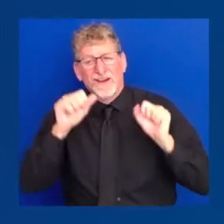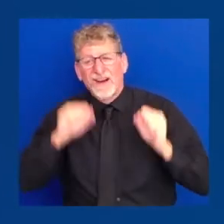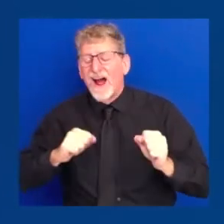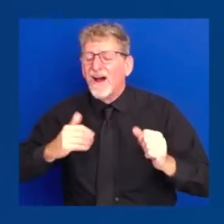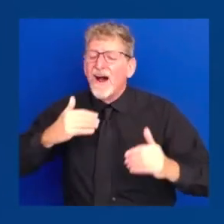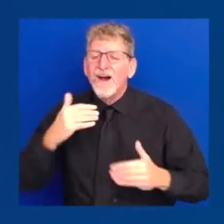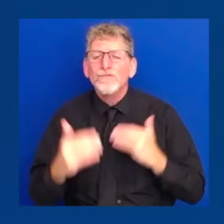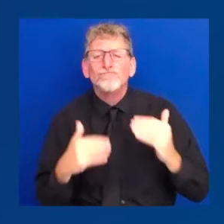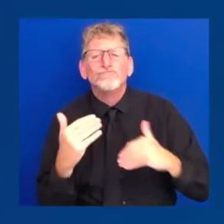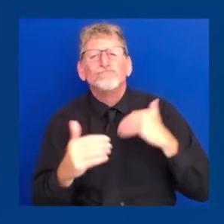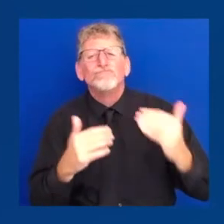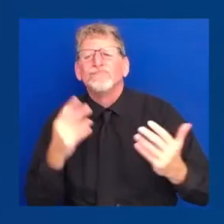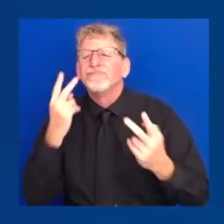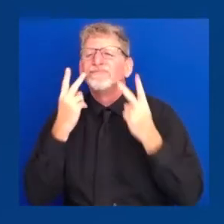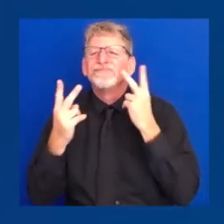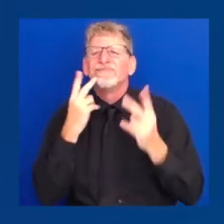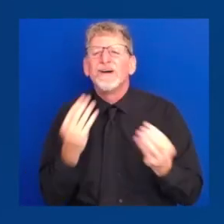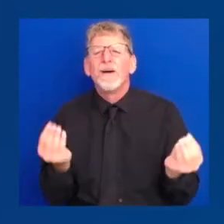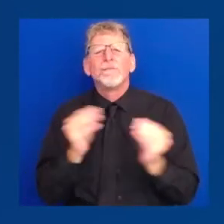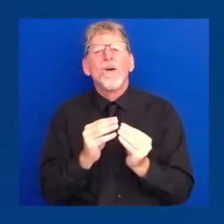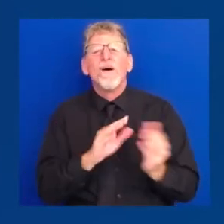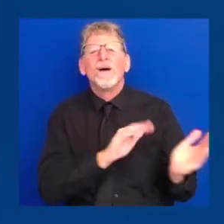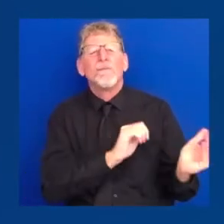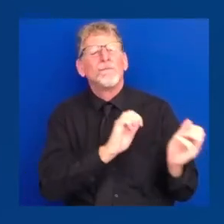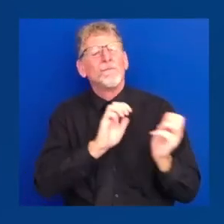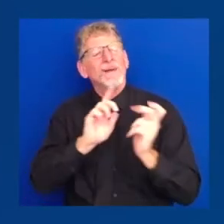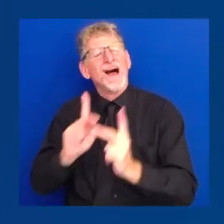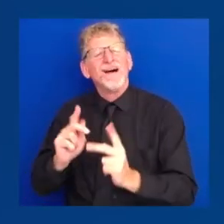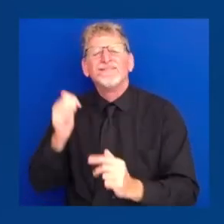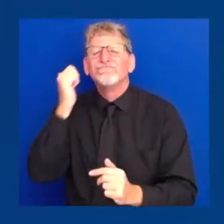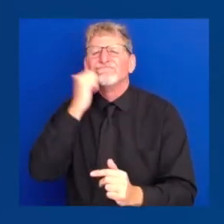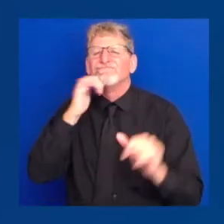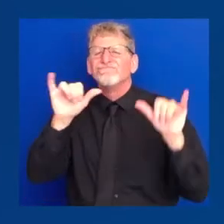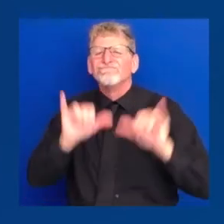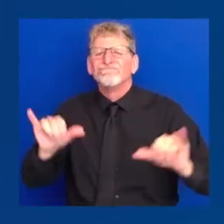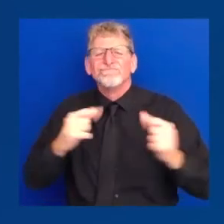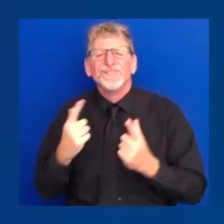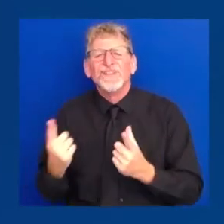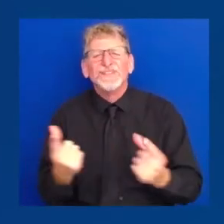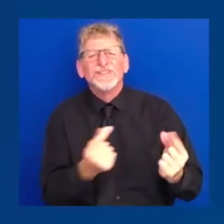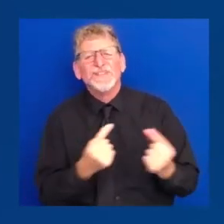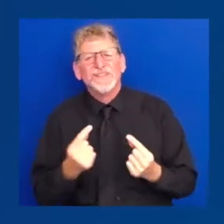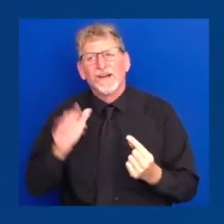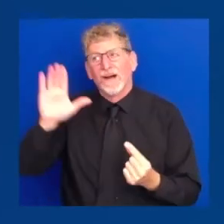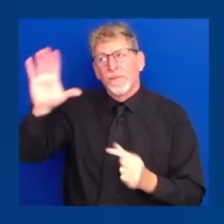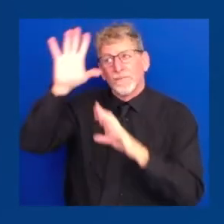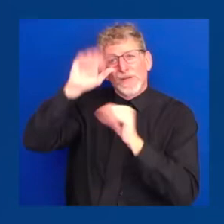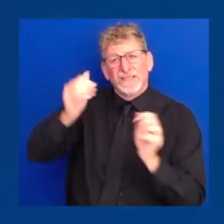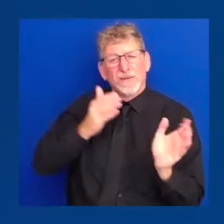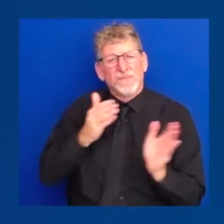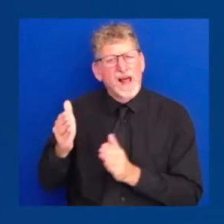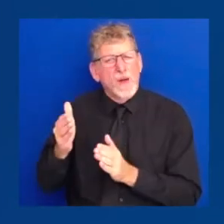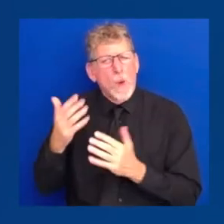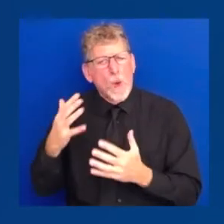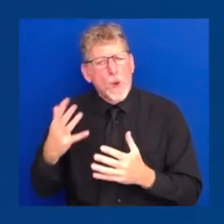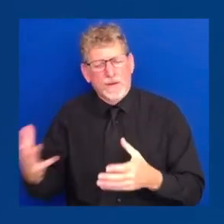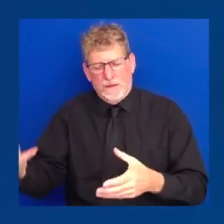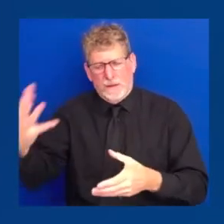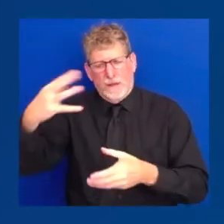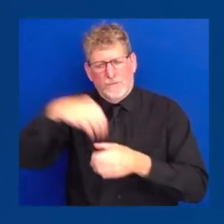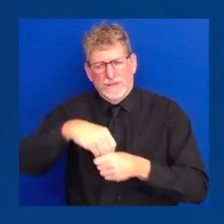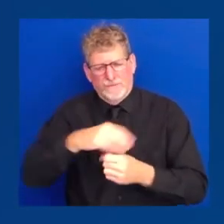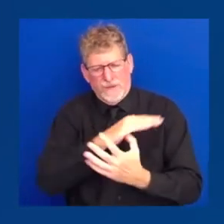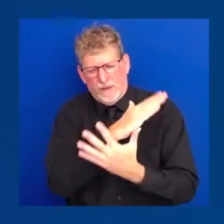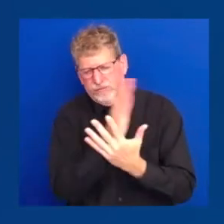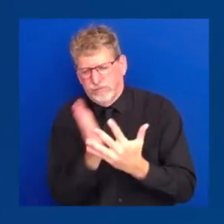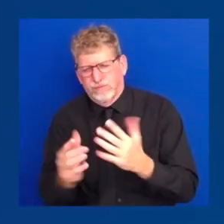The President's plan is robust and comprehensive. And I want to emphasize that execution of the President's plan requires